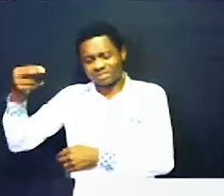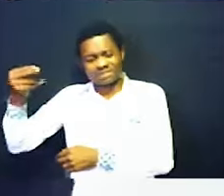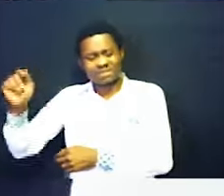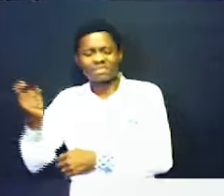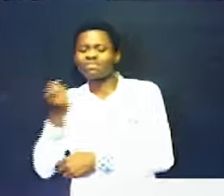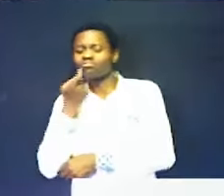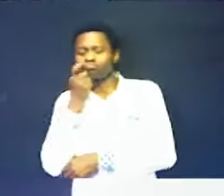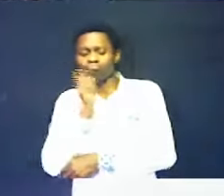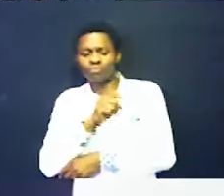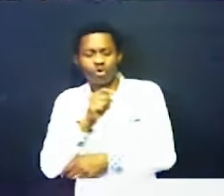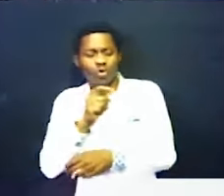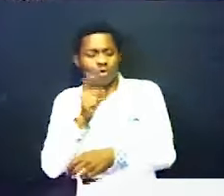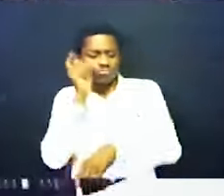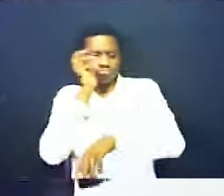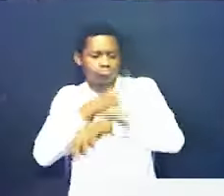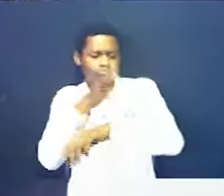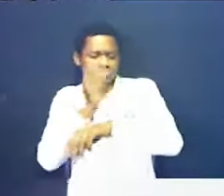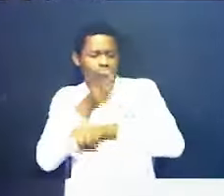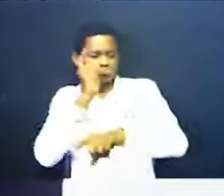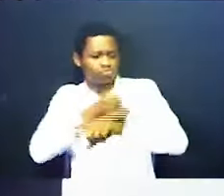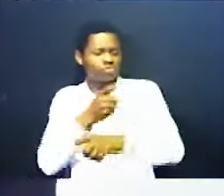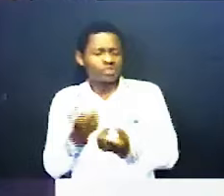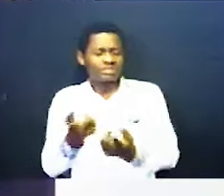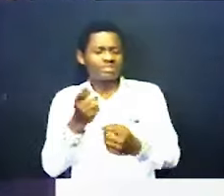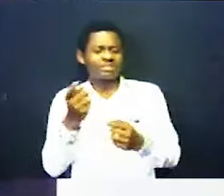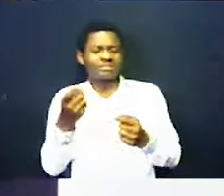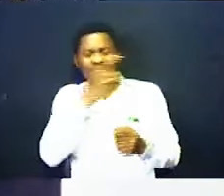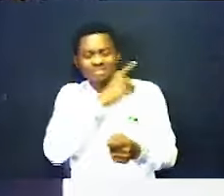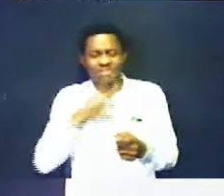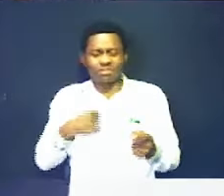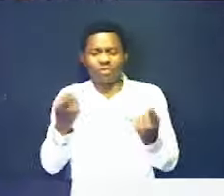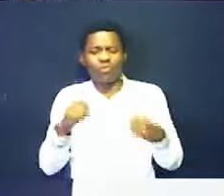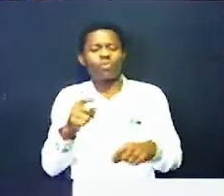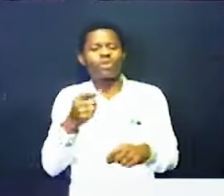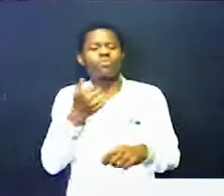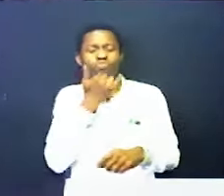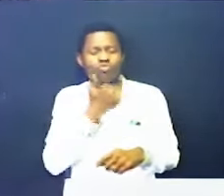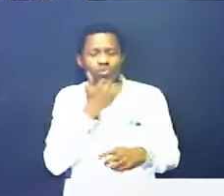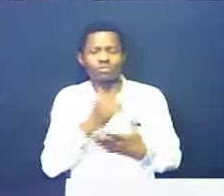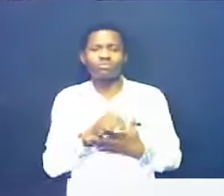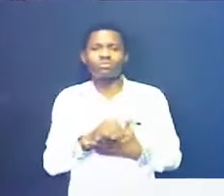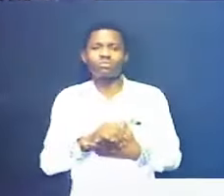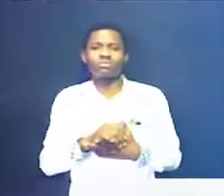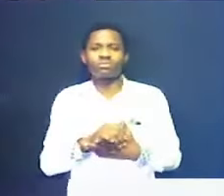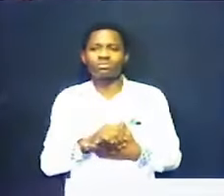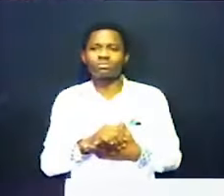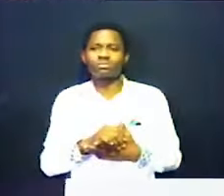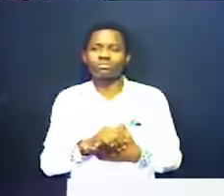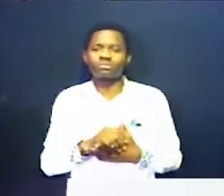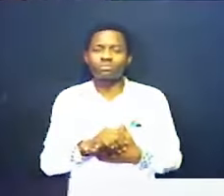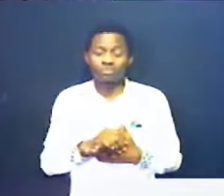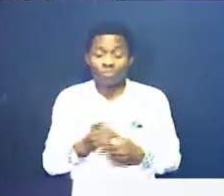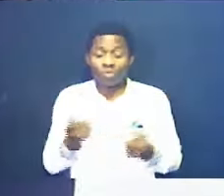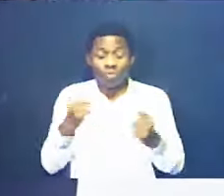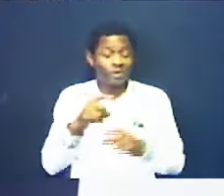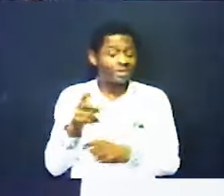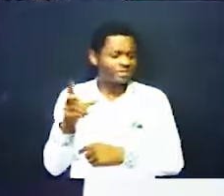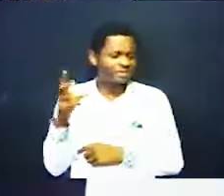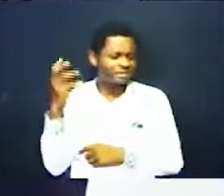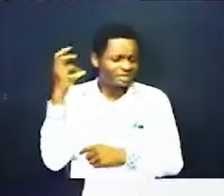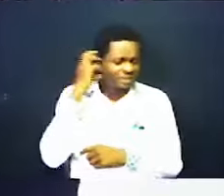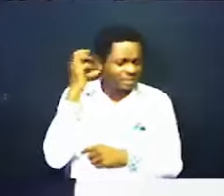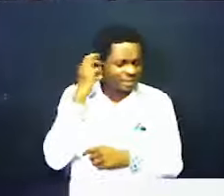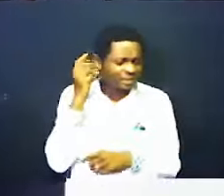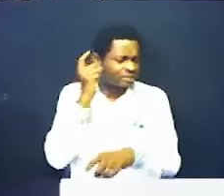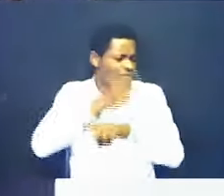utimine na ka etimusempo efa ni opeso ye edime urade ho na won samwa David tifi Nathan ho no ohunu so difo